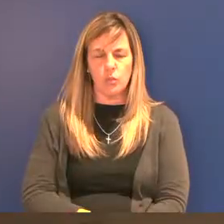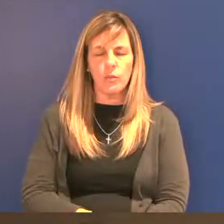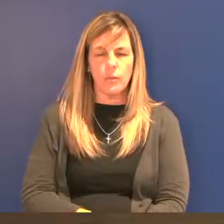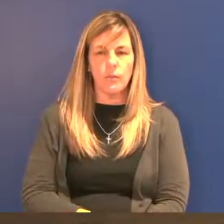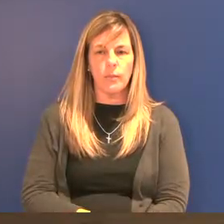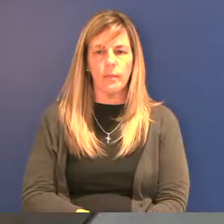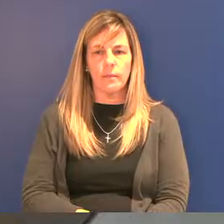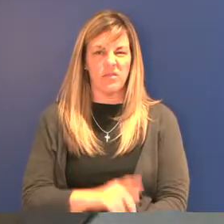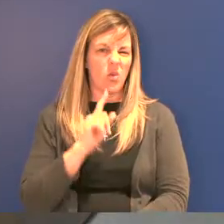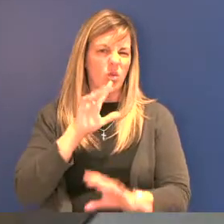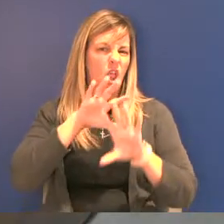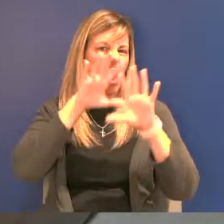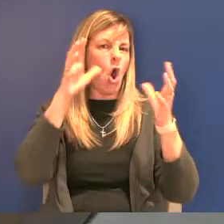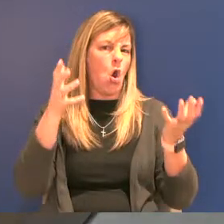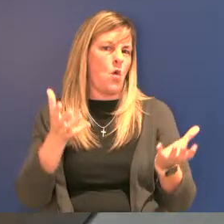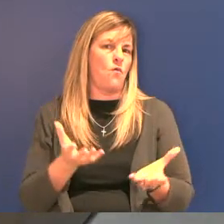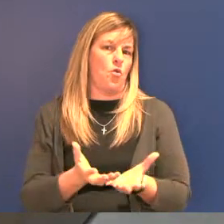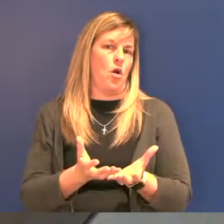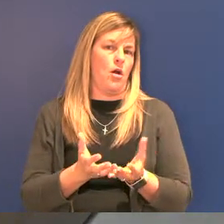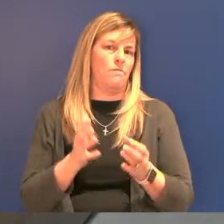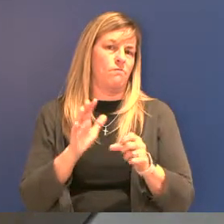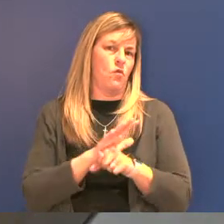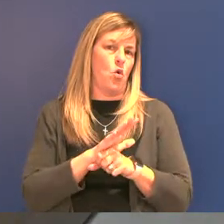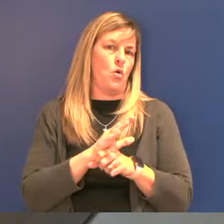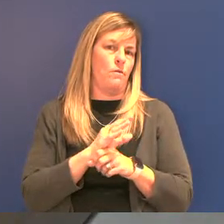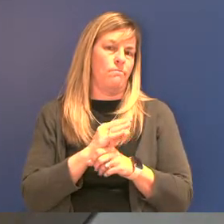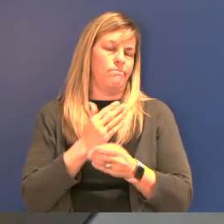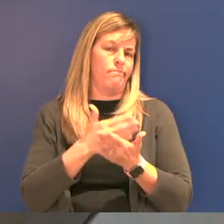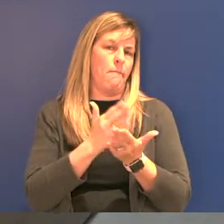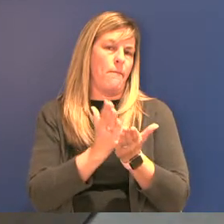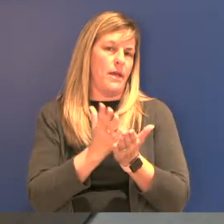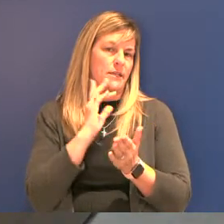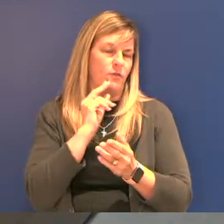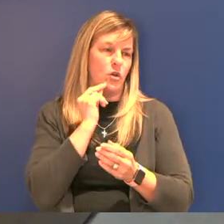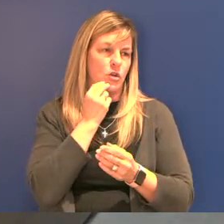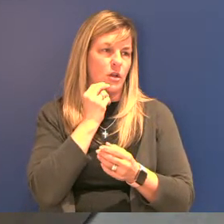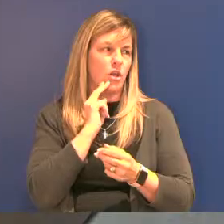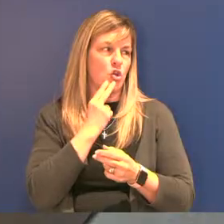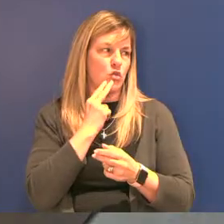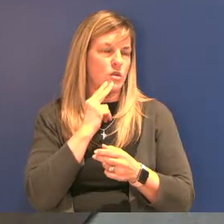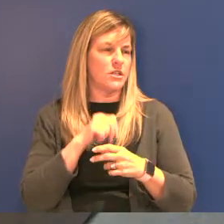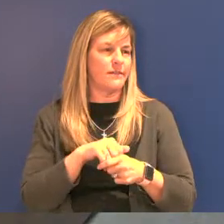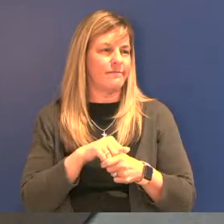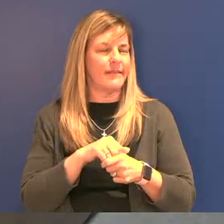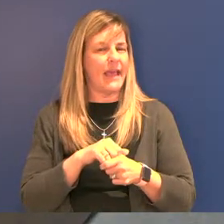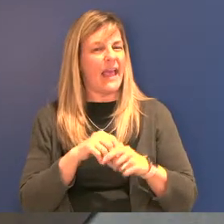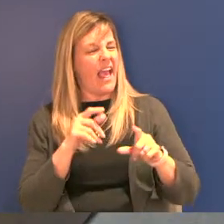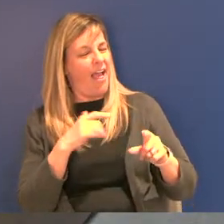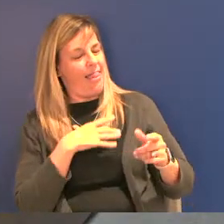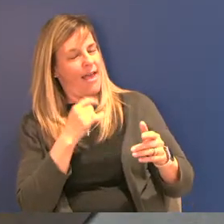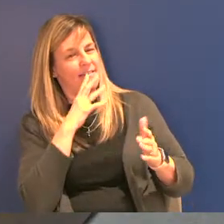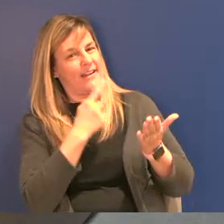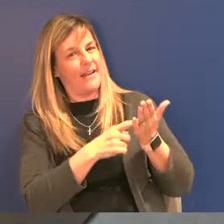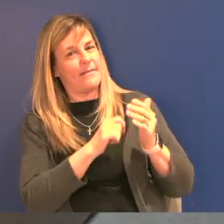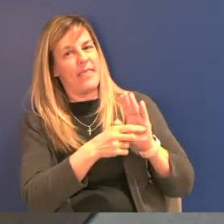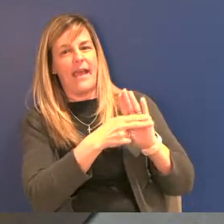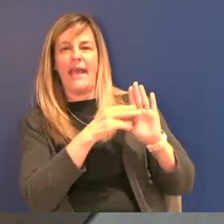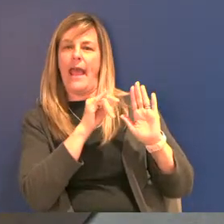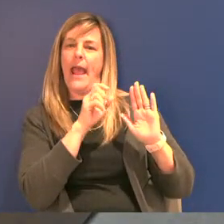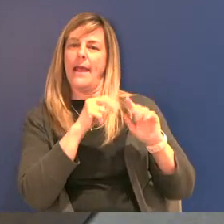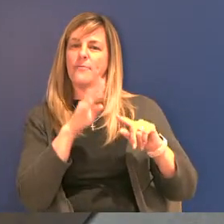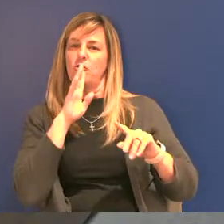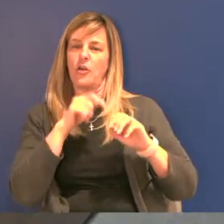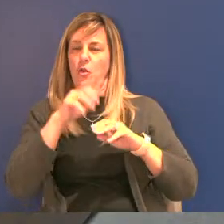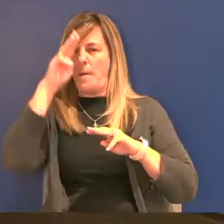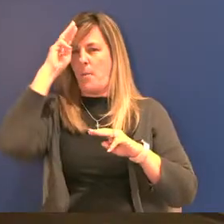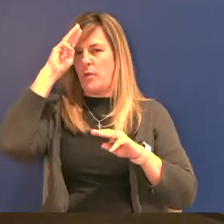So it's the overall nutrition budget. I like talking about this item when I speak to Boy Scout groups on how much it costs to